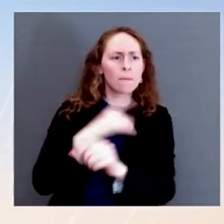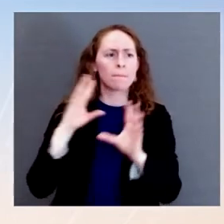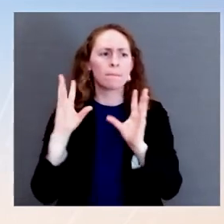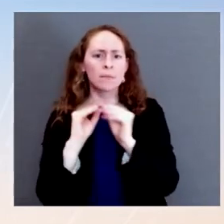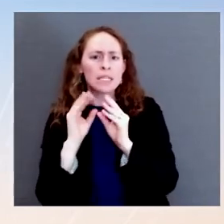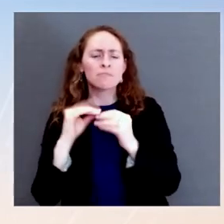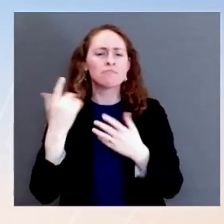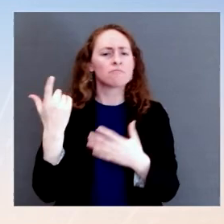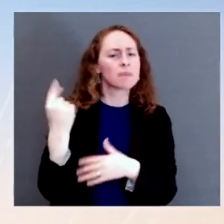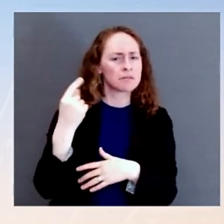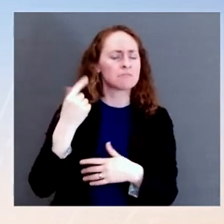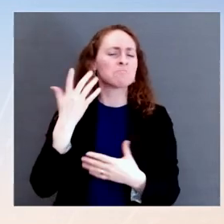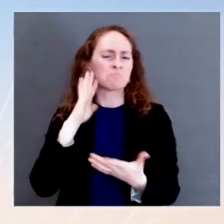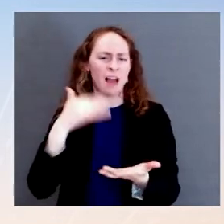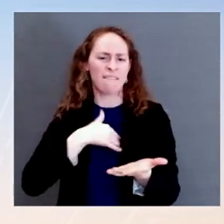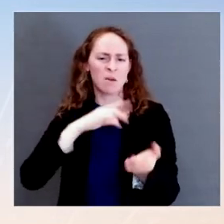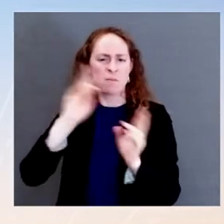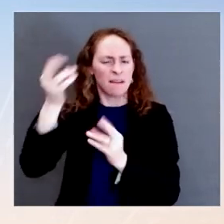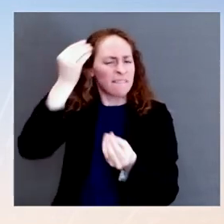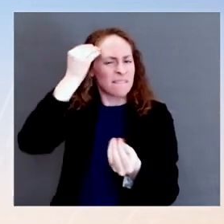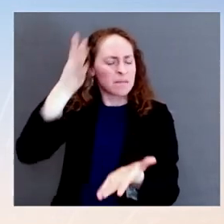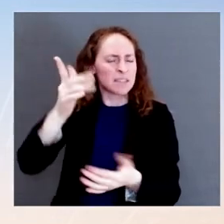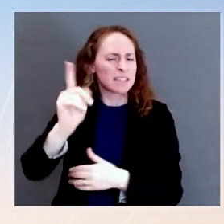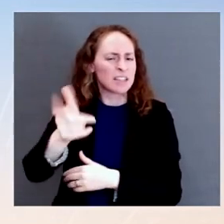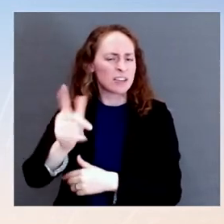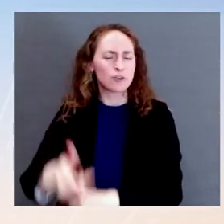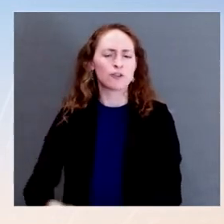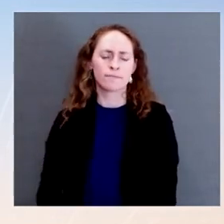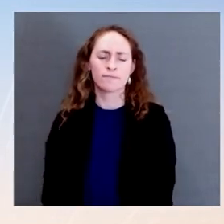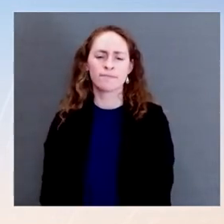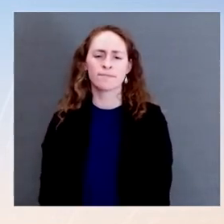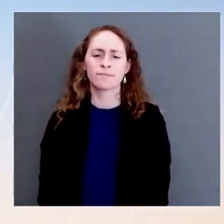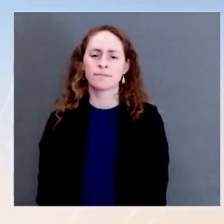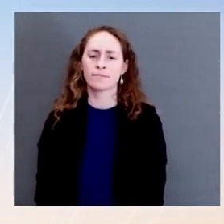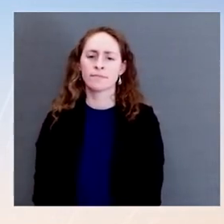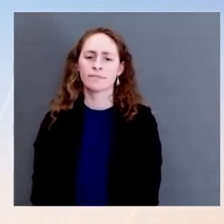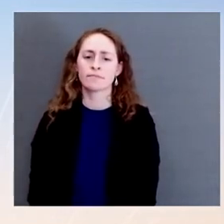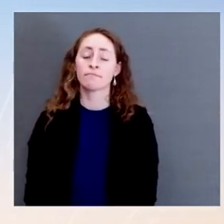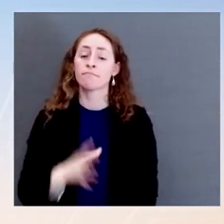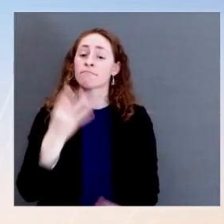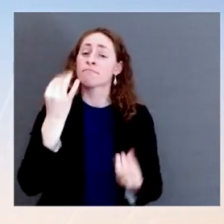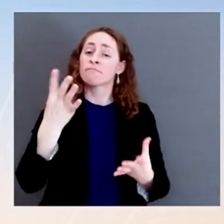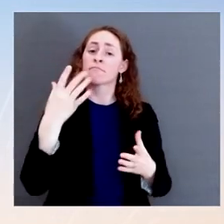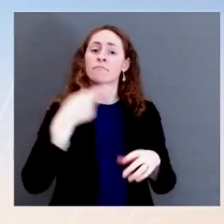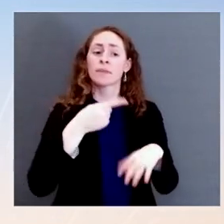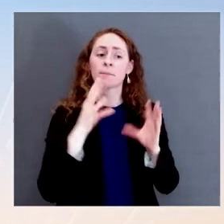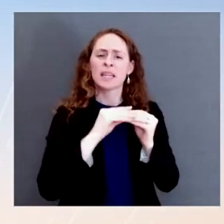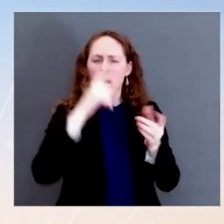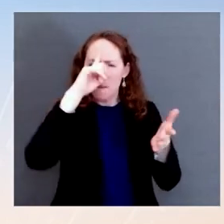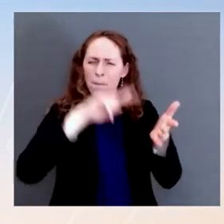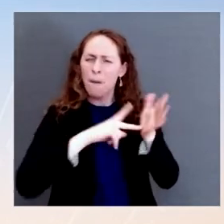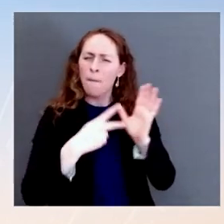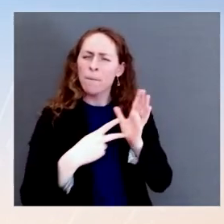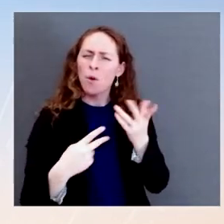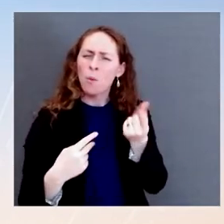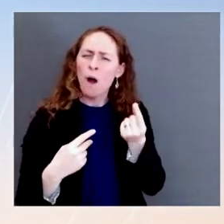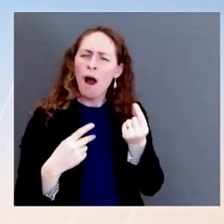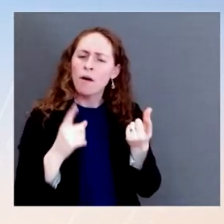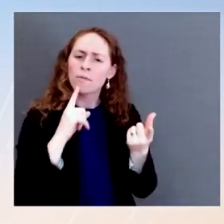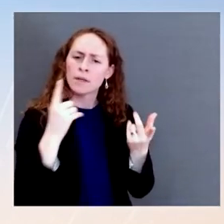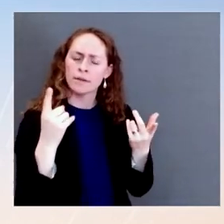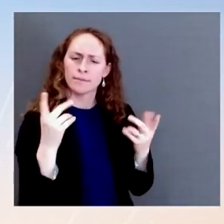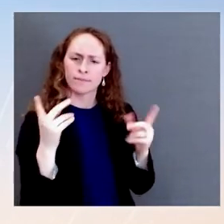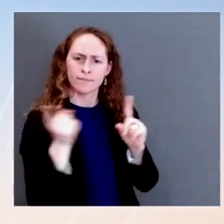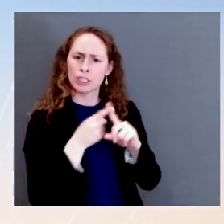the president to underscore, of course, U.S. concerns with Russian military activities on the border with Ukraine and reaffirm the United States support